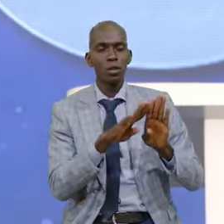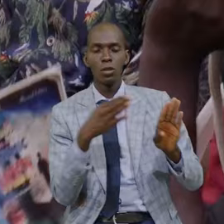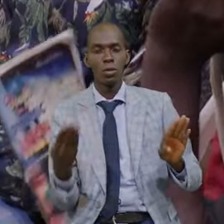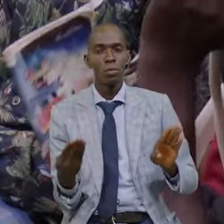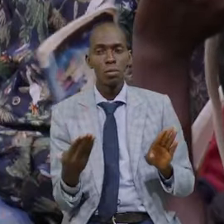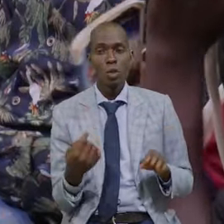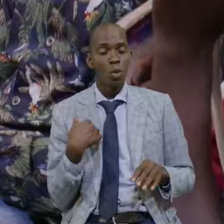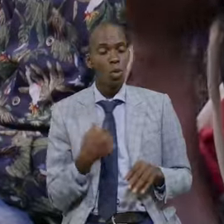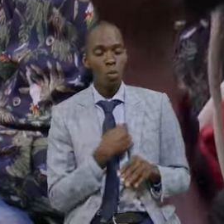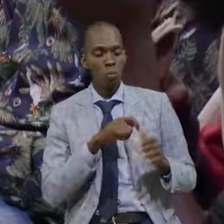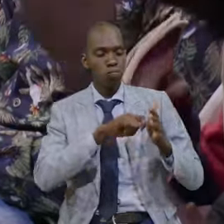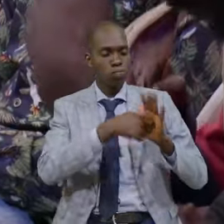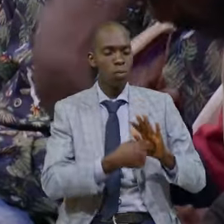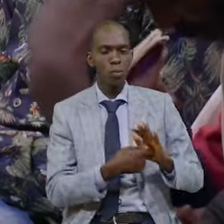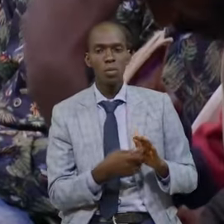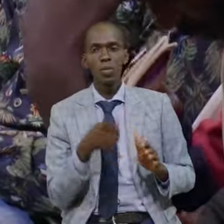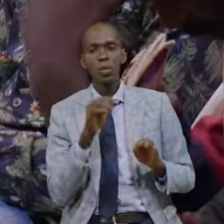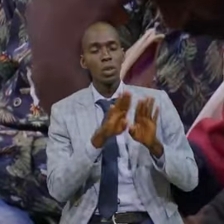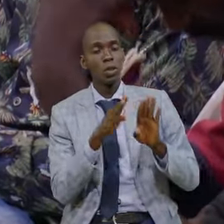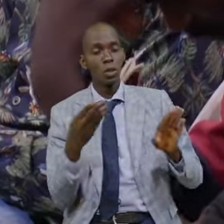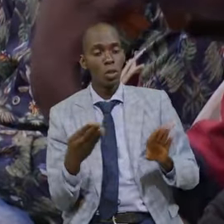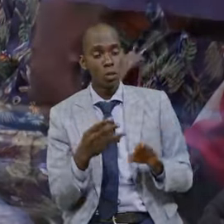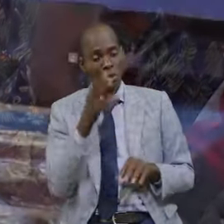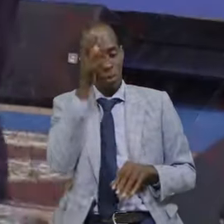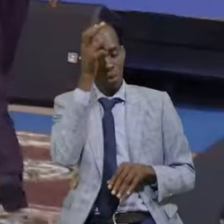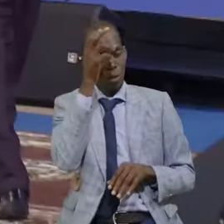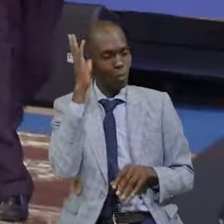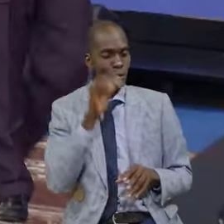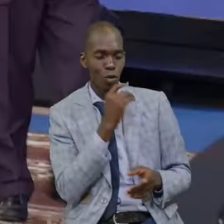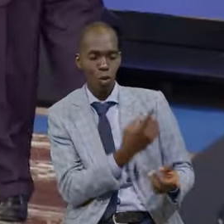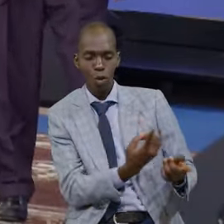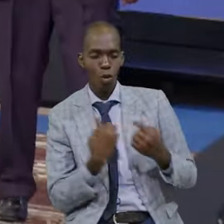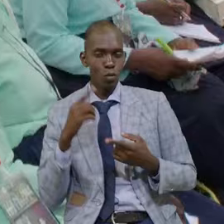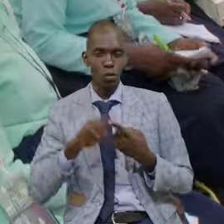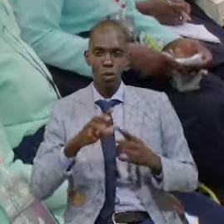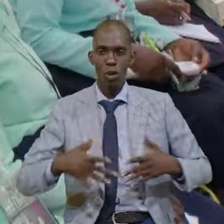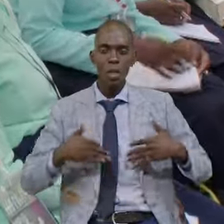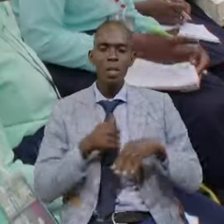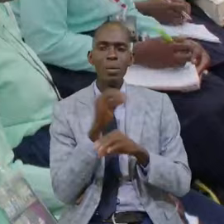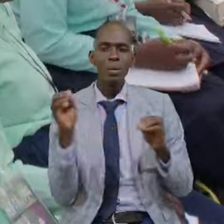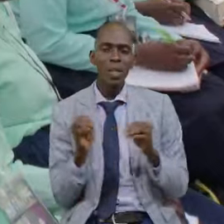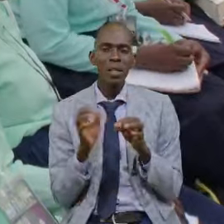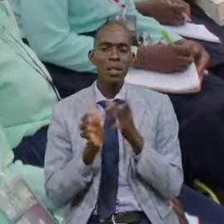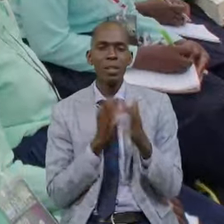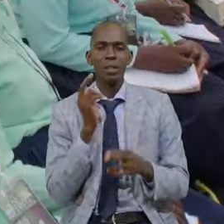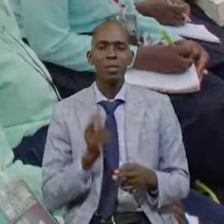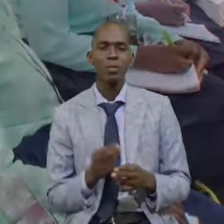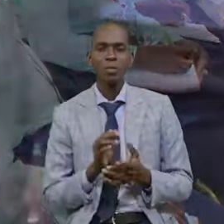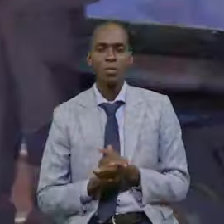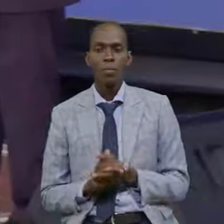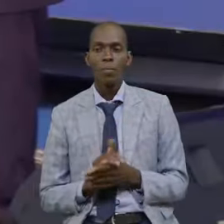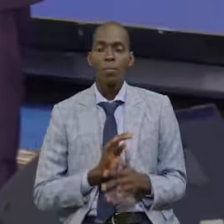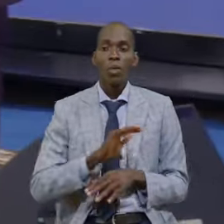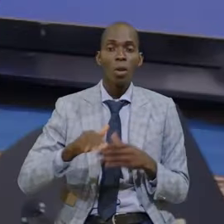the door. It will not come into your life anymore. All the